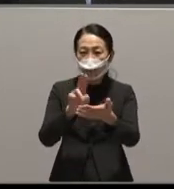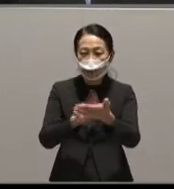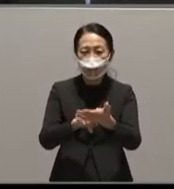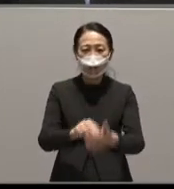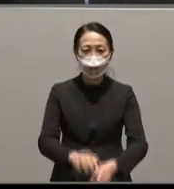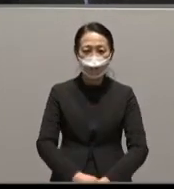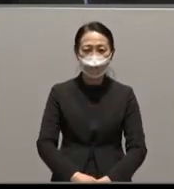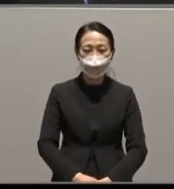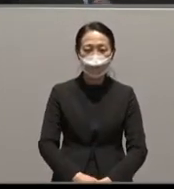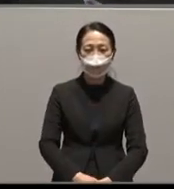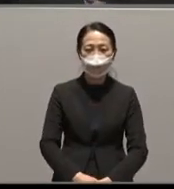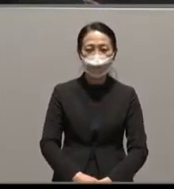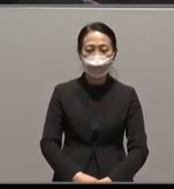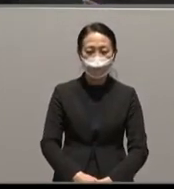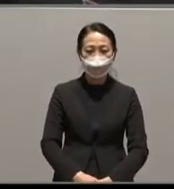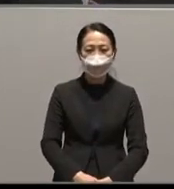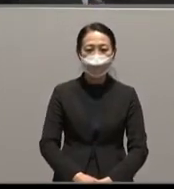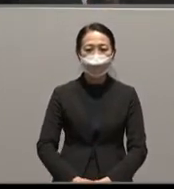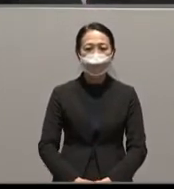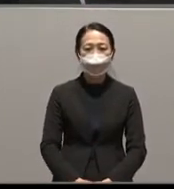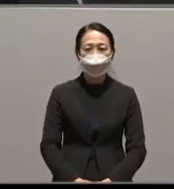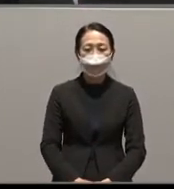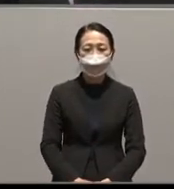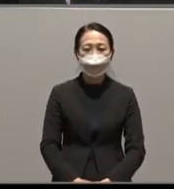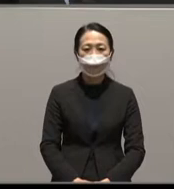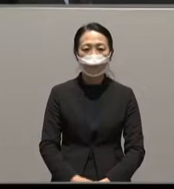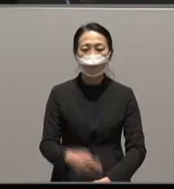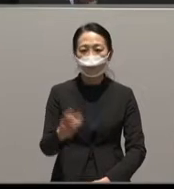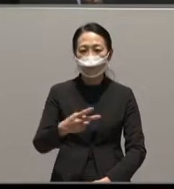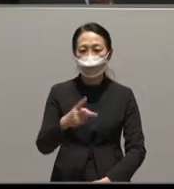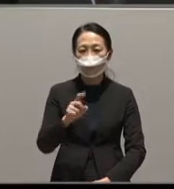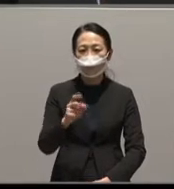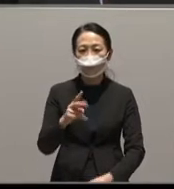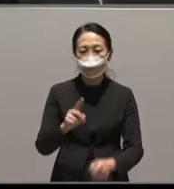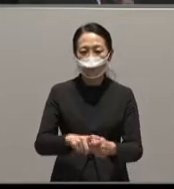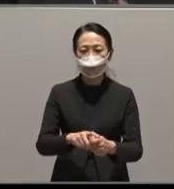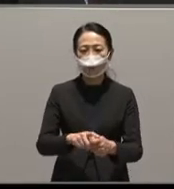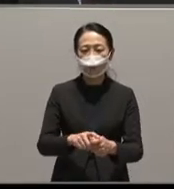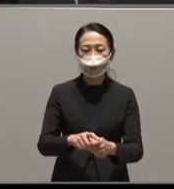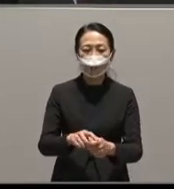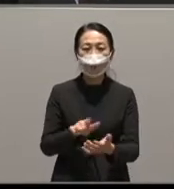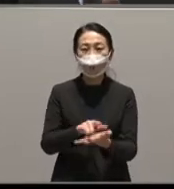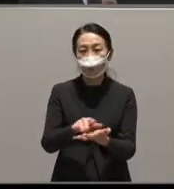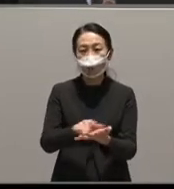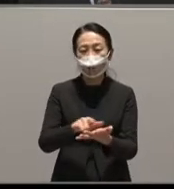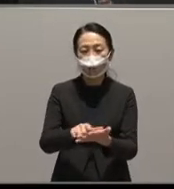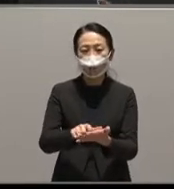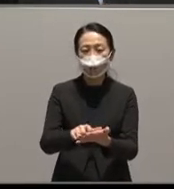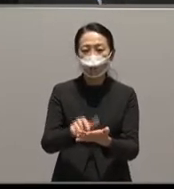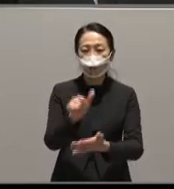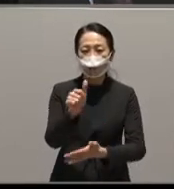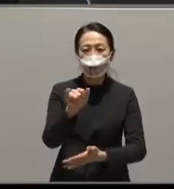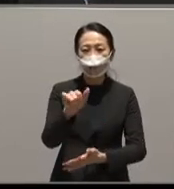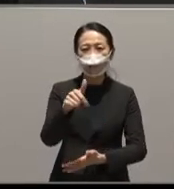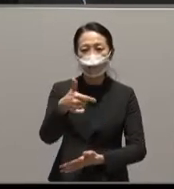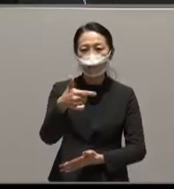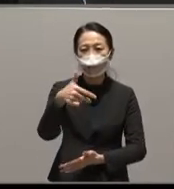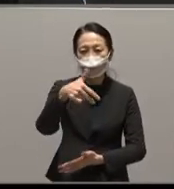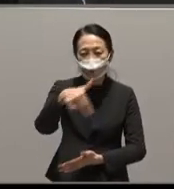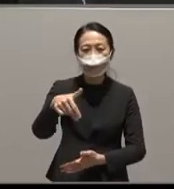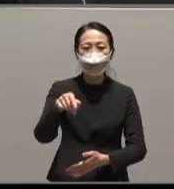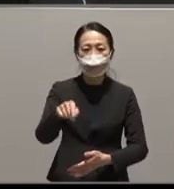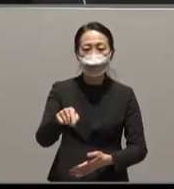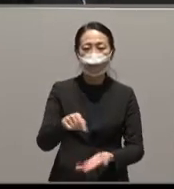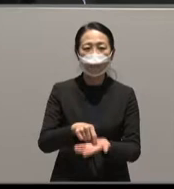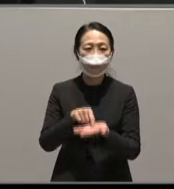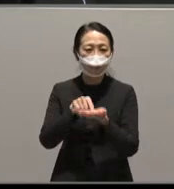forest bathing, Shinrin Yoku, was defined in this paper. And in 2010, New York